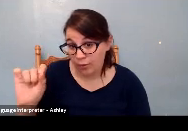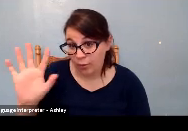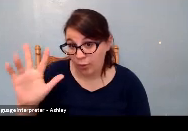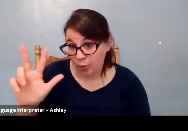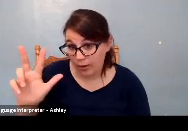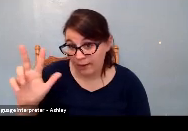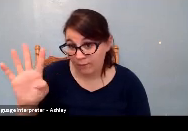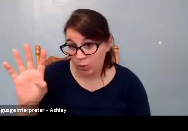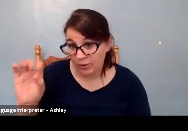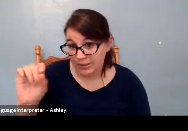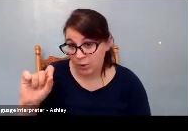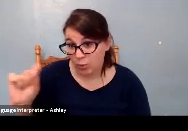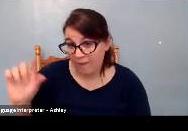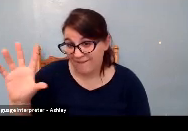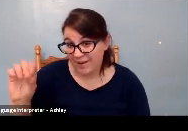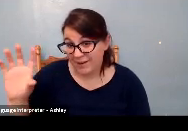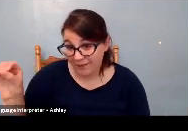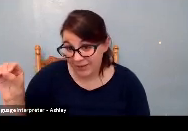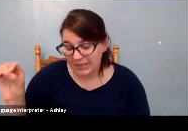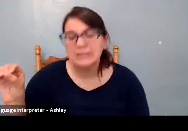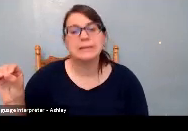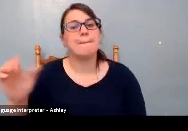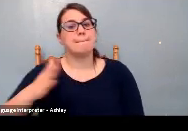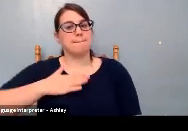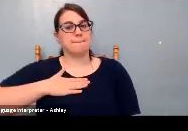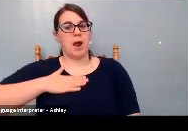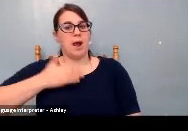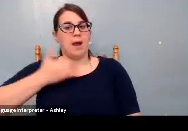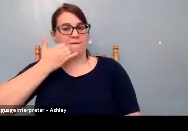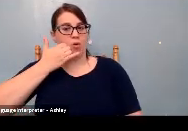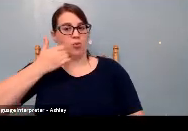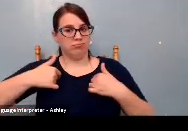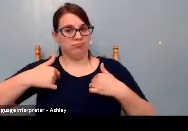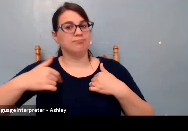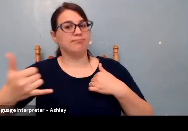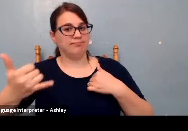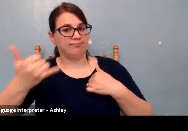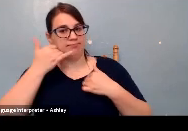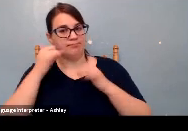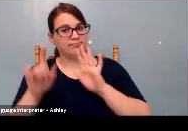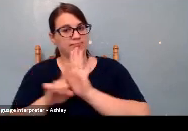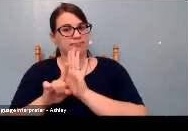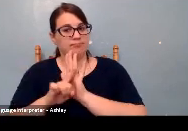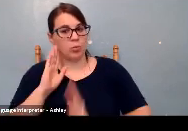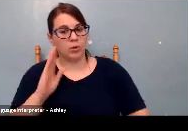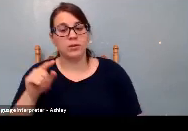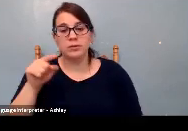304-340-5050, that rings directly to me. That email address,